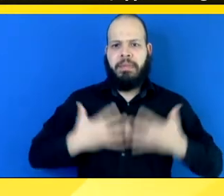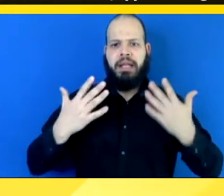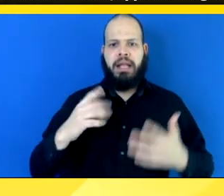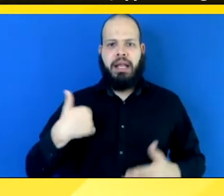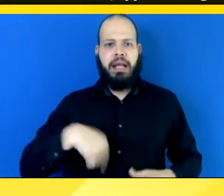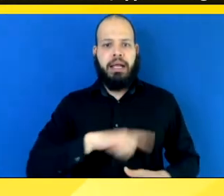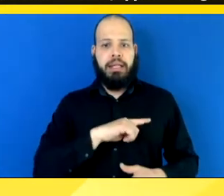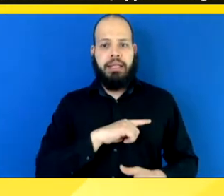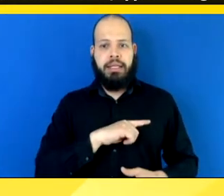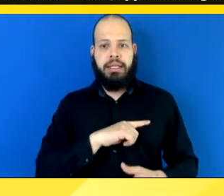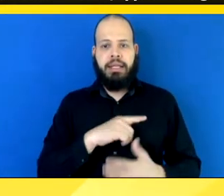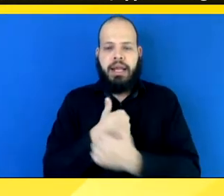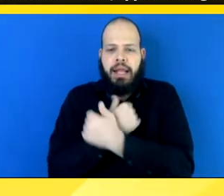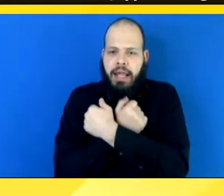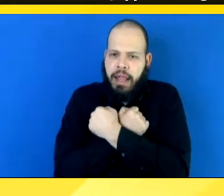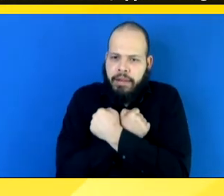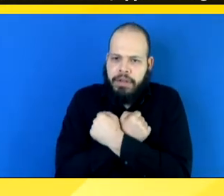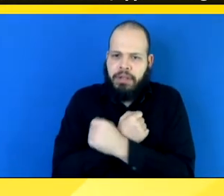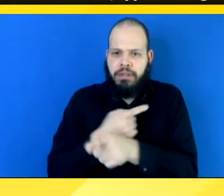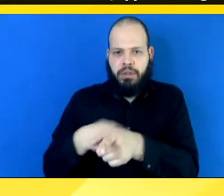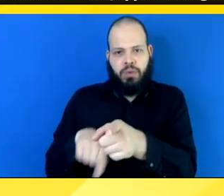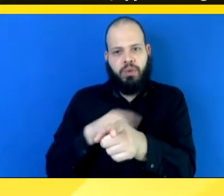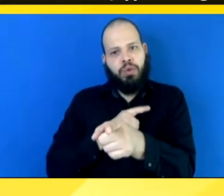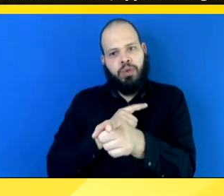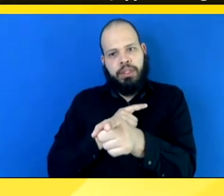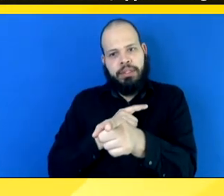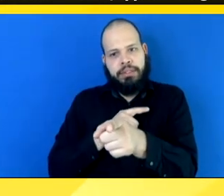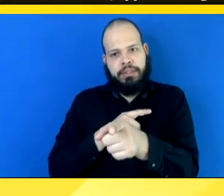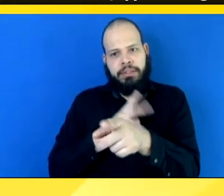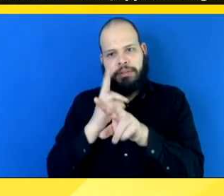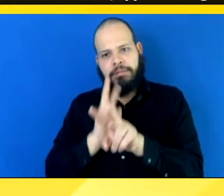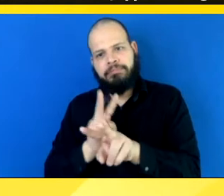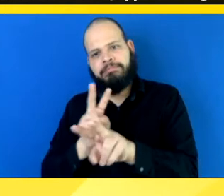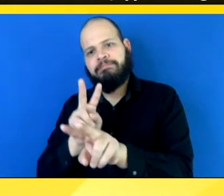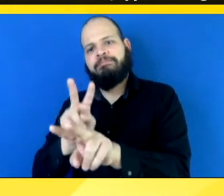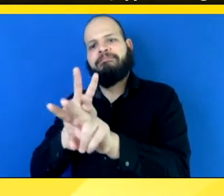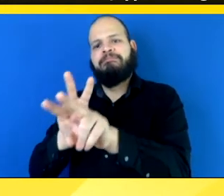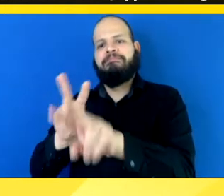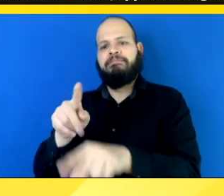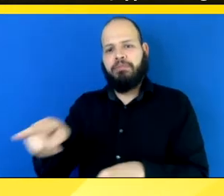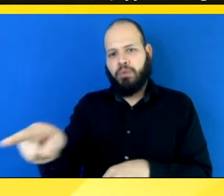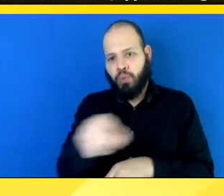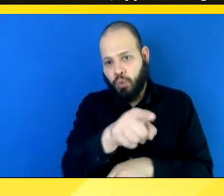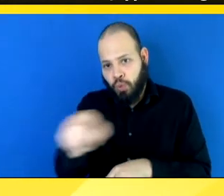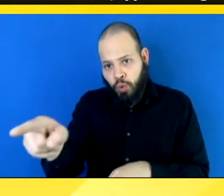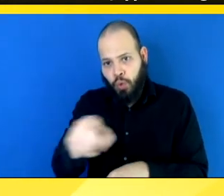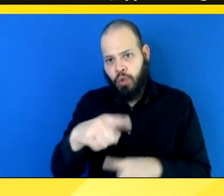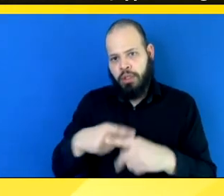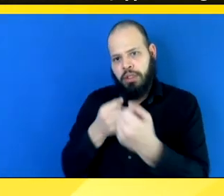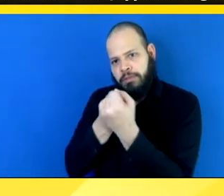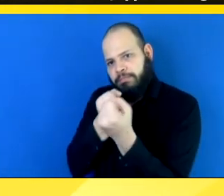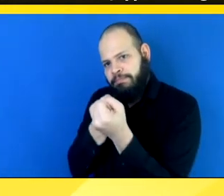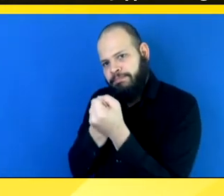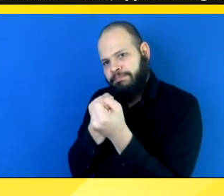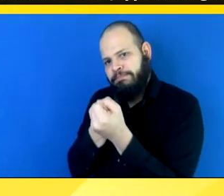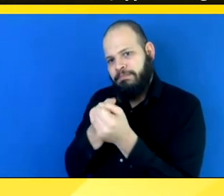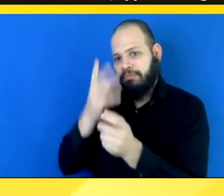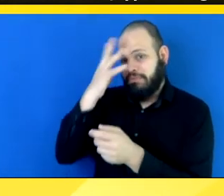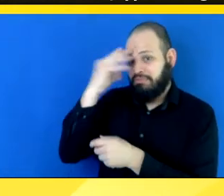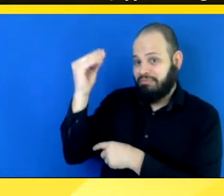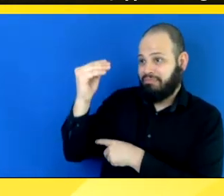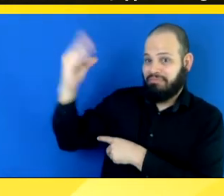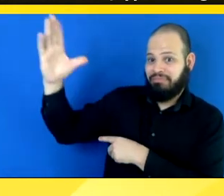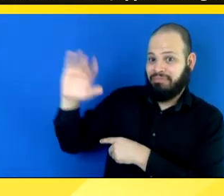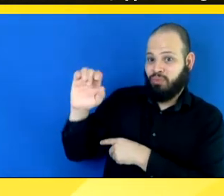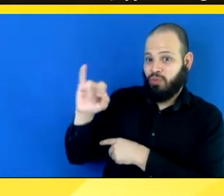and we've got your back as long as it takes and one day longer. Let's remind Jeff Bezos there's one thing he can't buy, and that's your union yes